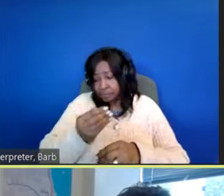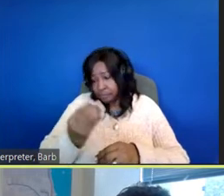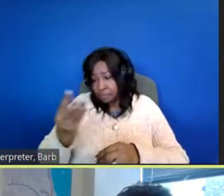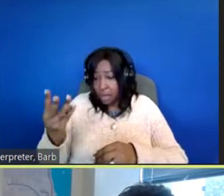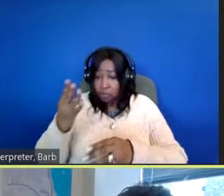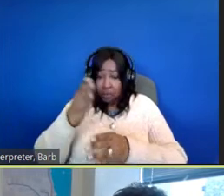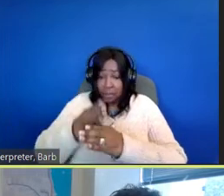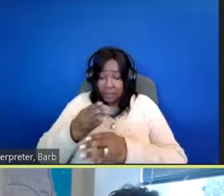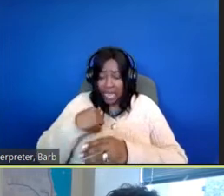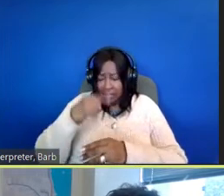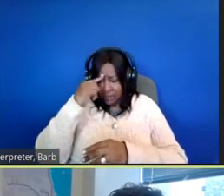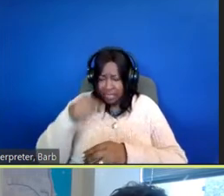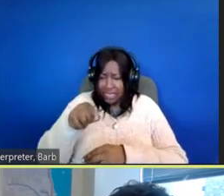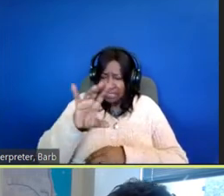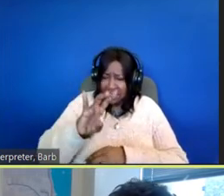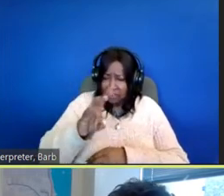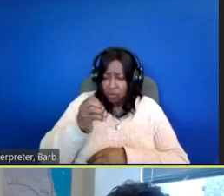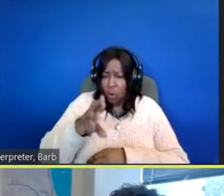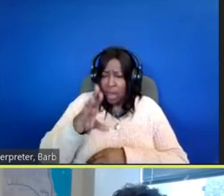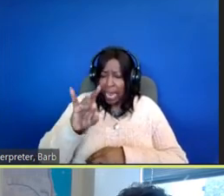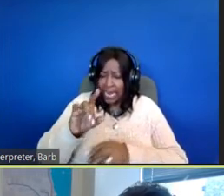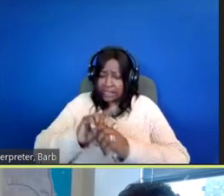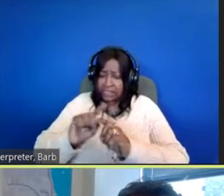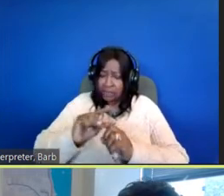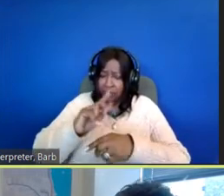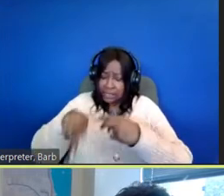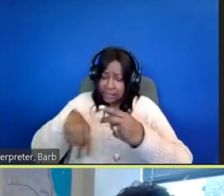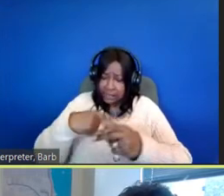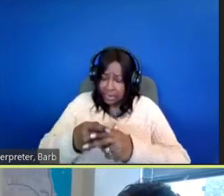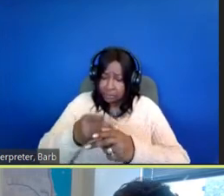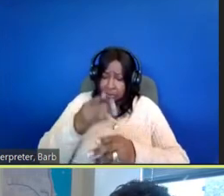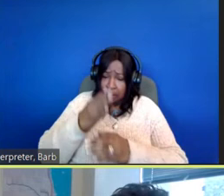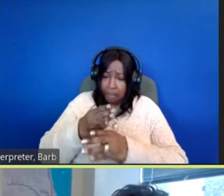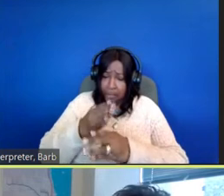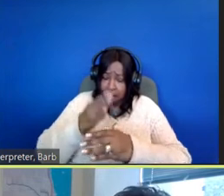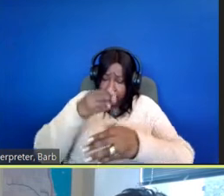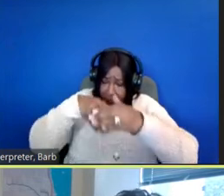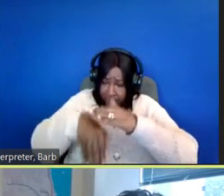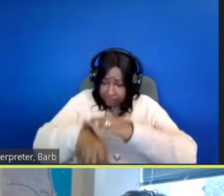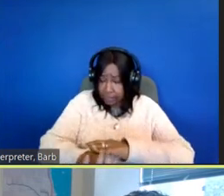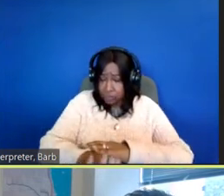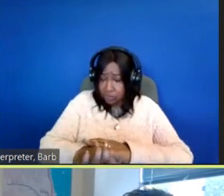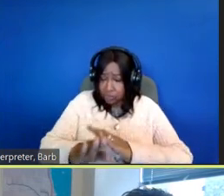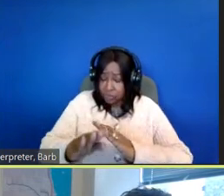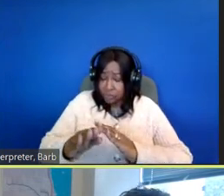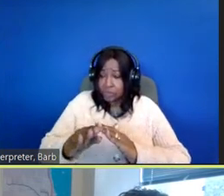different types of bus entranceways that we're going to have to accommodate.